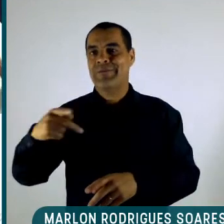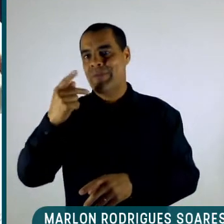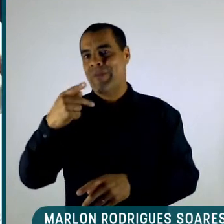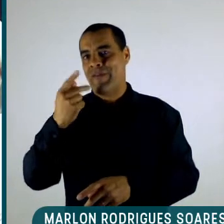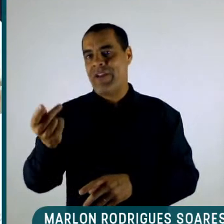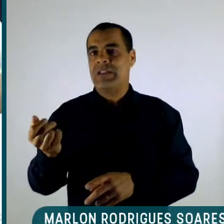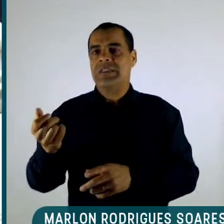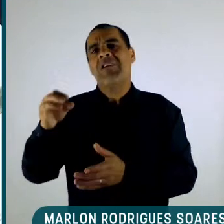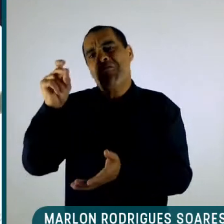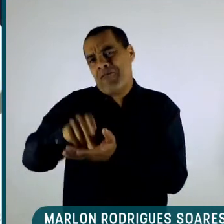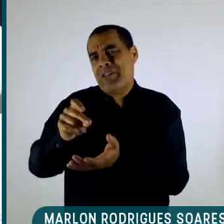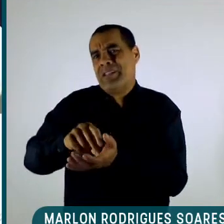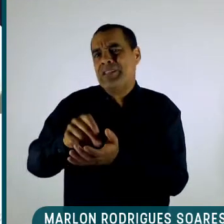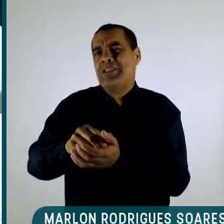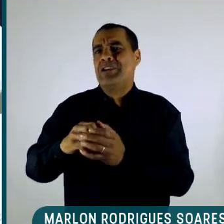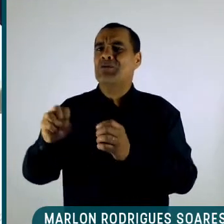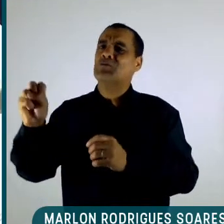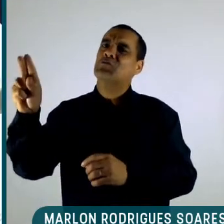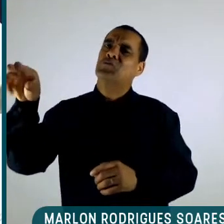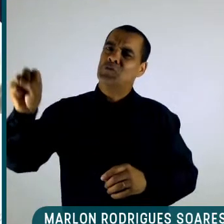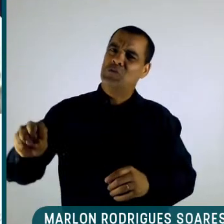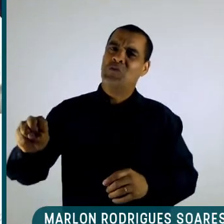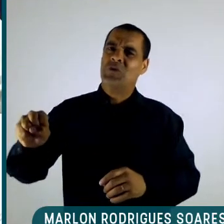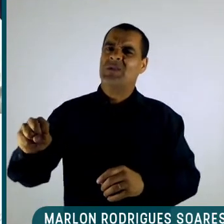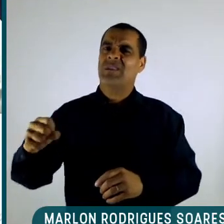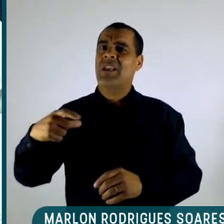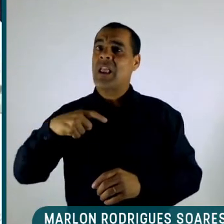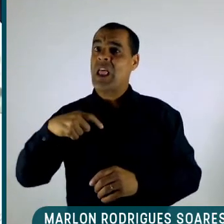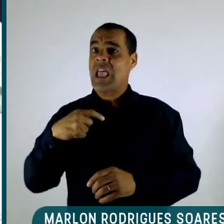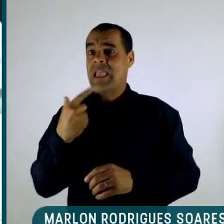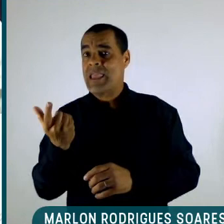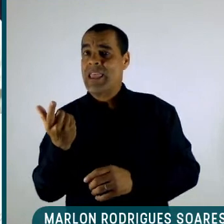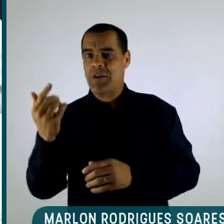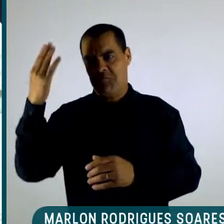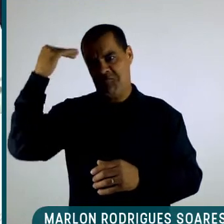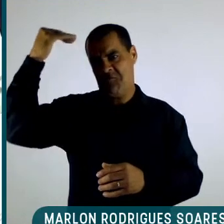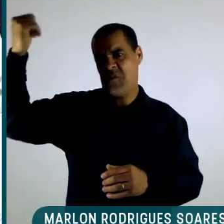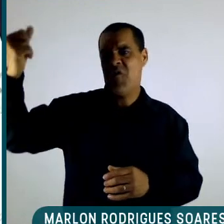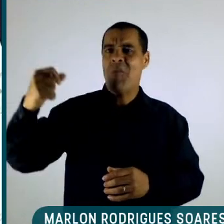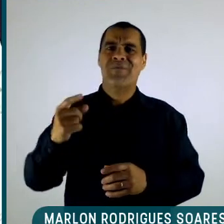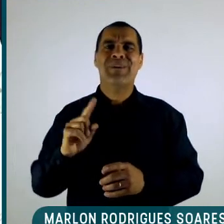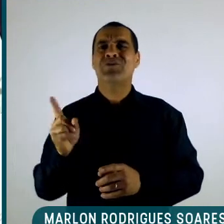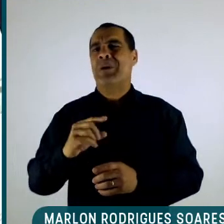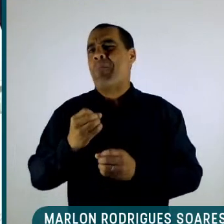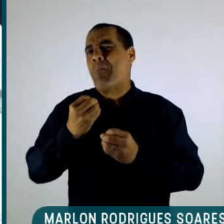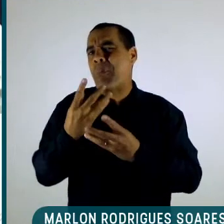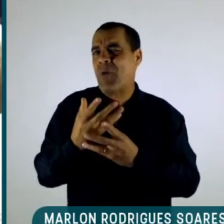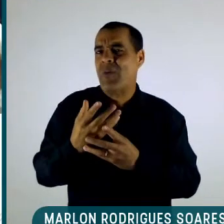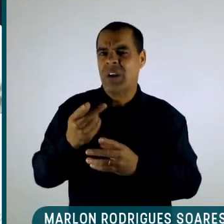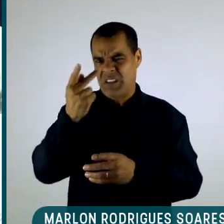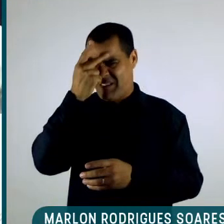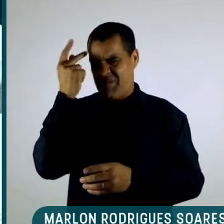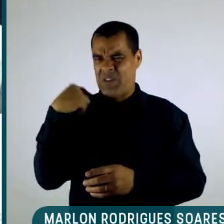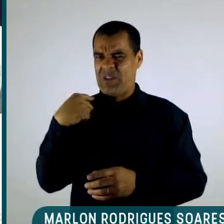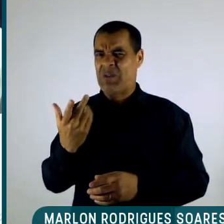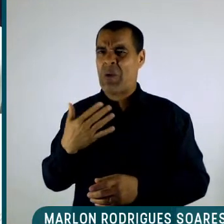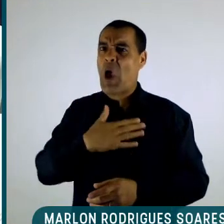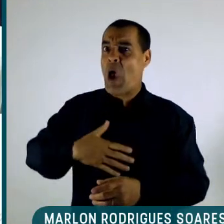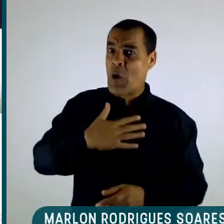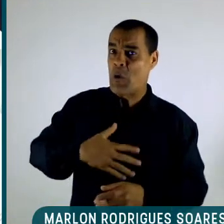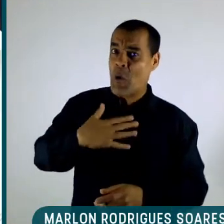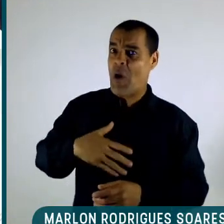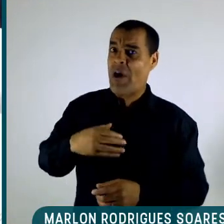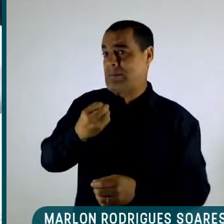in private high schools, but they want their students to study in federal universities. So of course